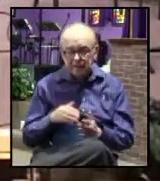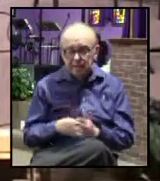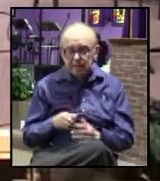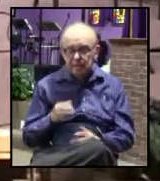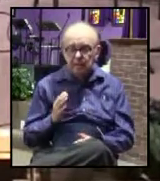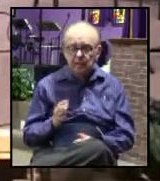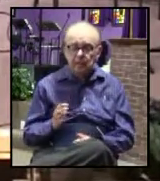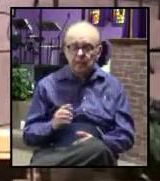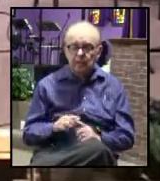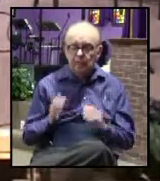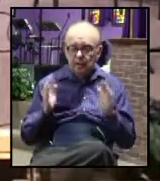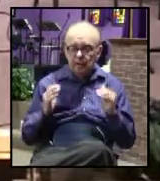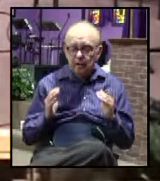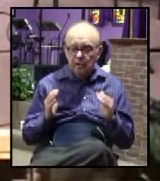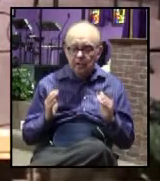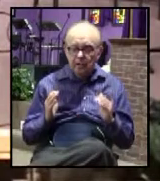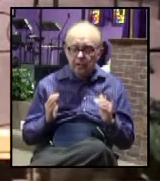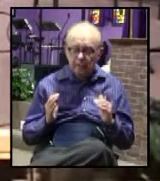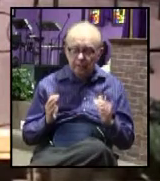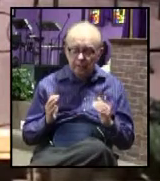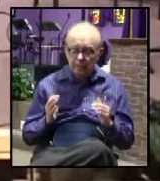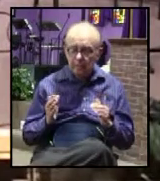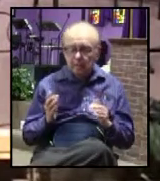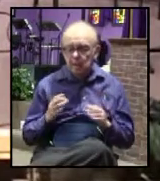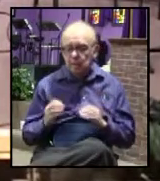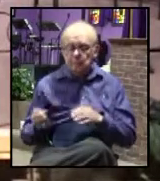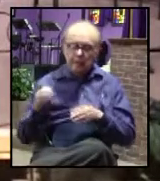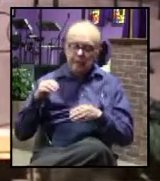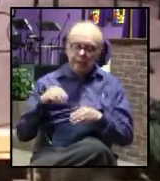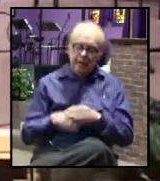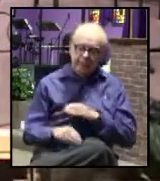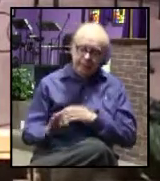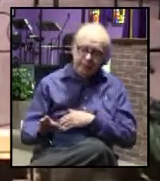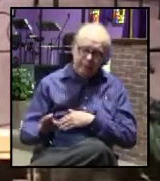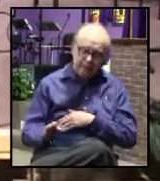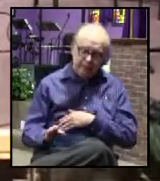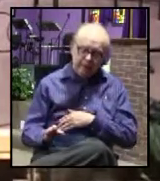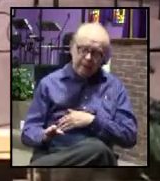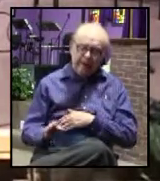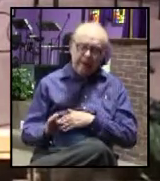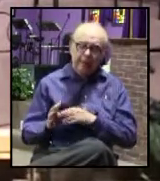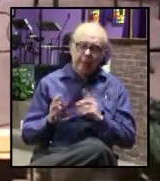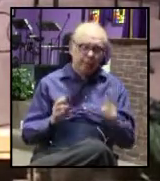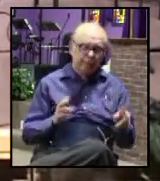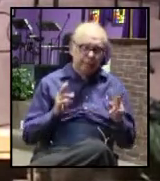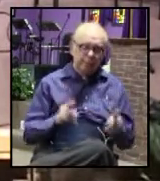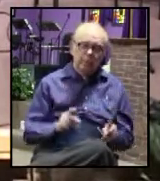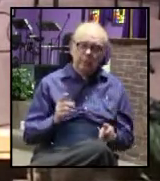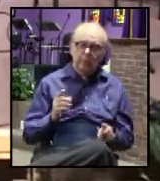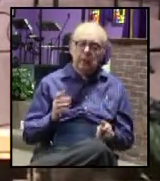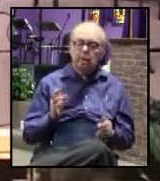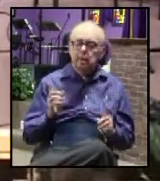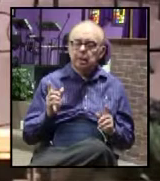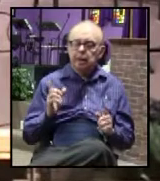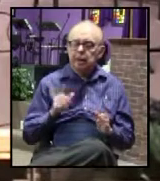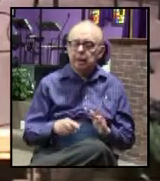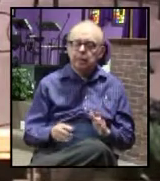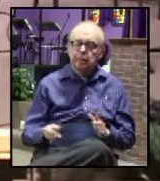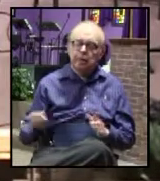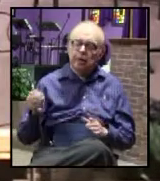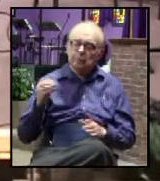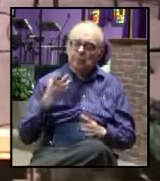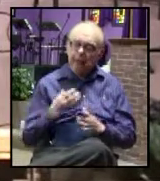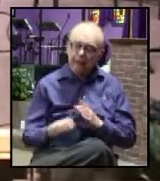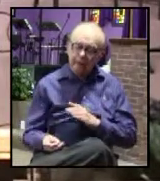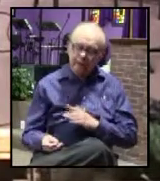God, but hopefully by pouring into them, they can subsequently pour out to someone else. So that the love